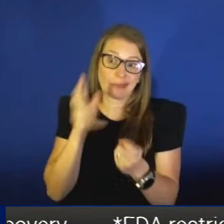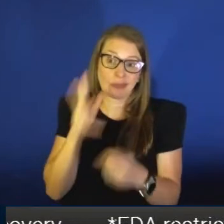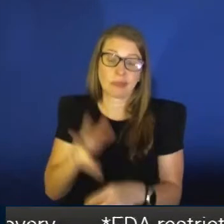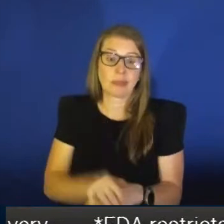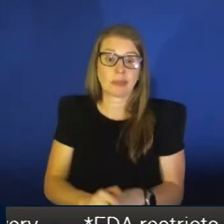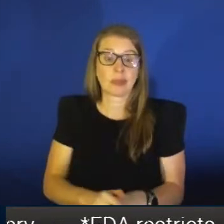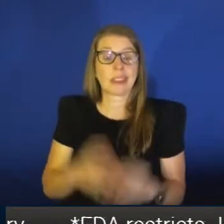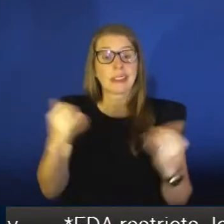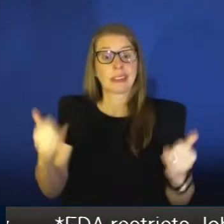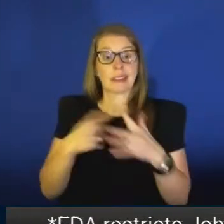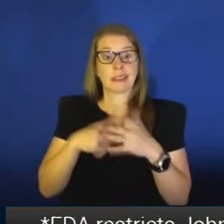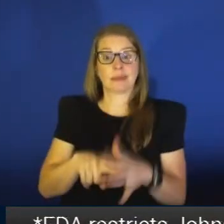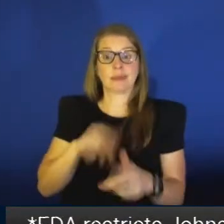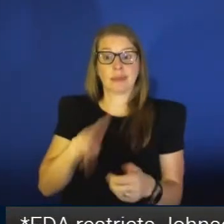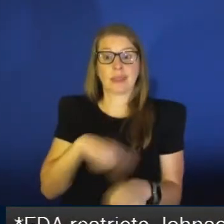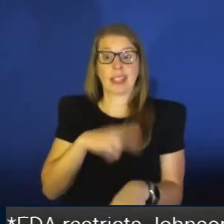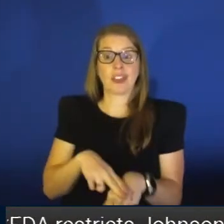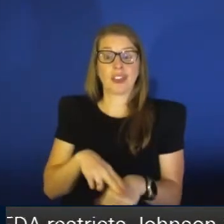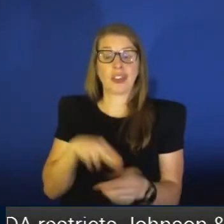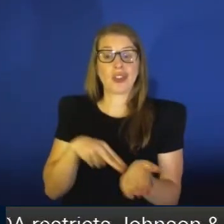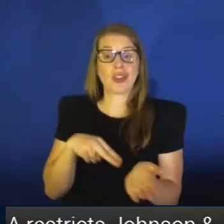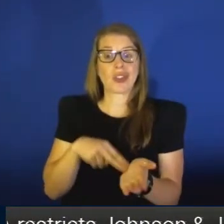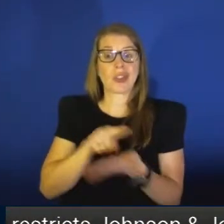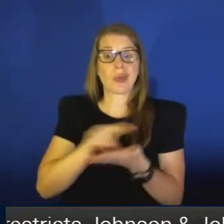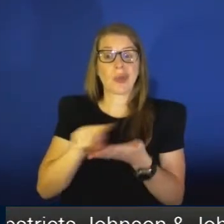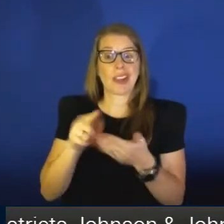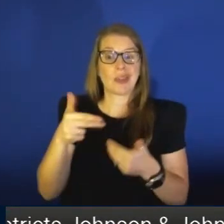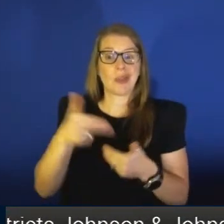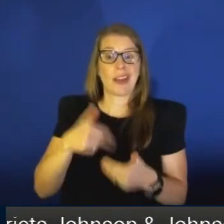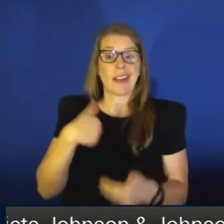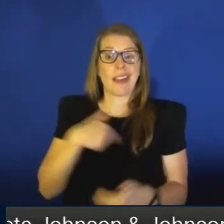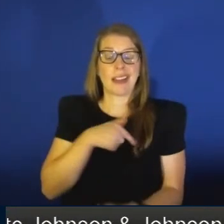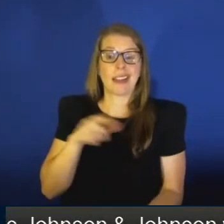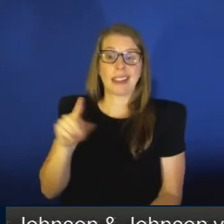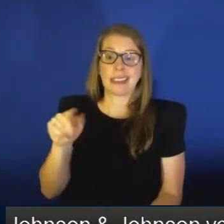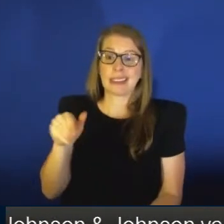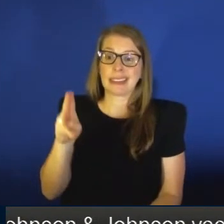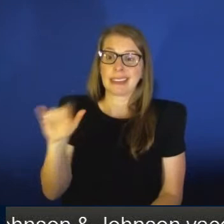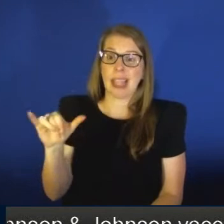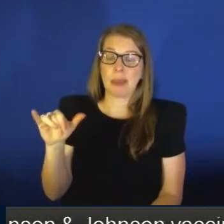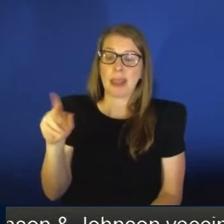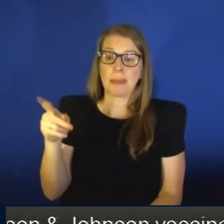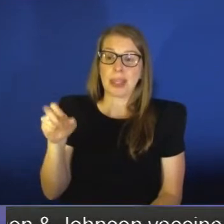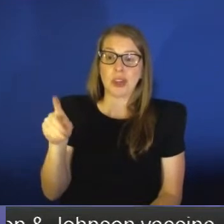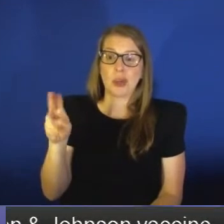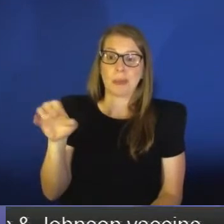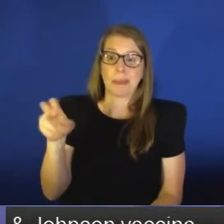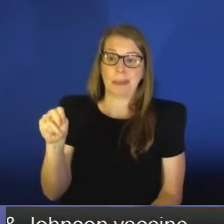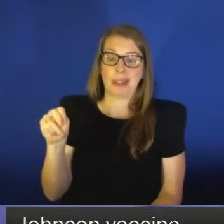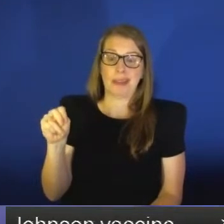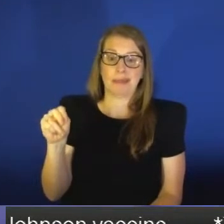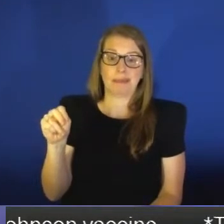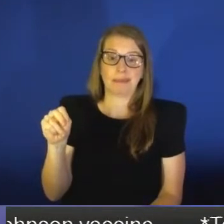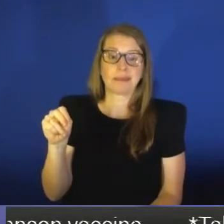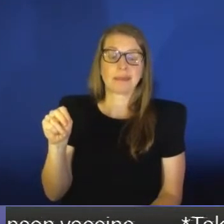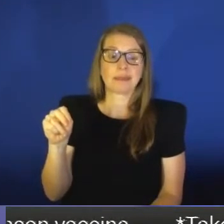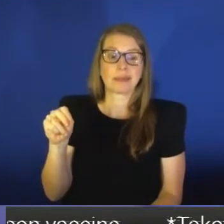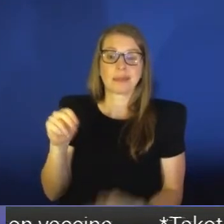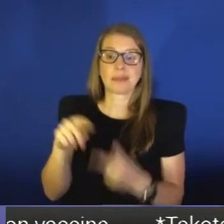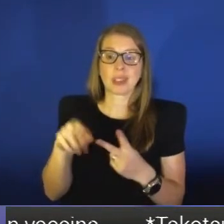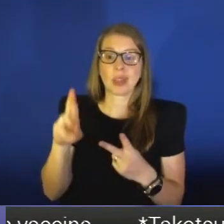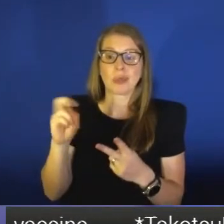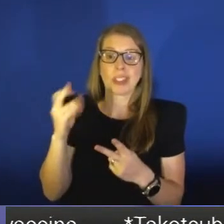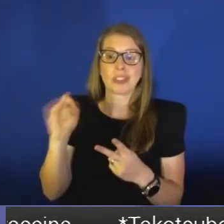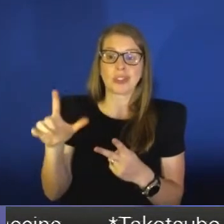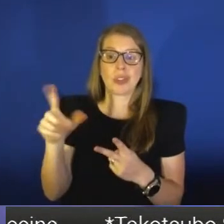off National Nurses Week. So joining us, of course, is Tammy Peterman, president of the Kansas City division here at the health system, and Rachel Pepper also joining us at the